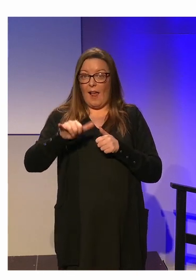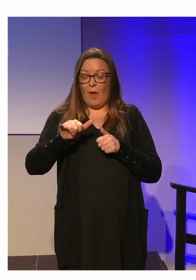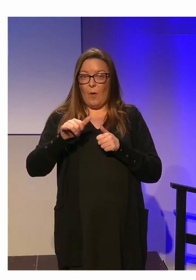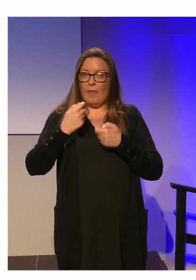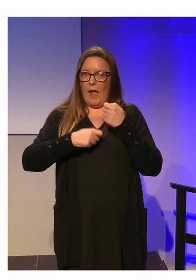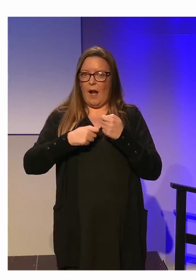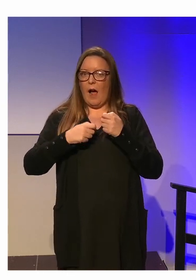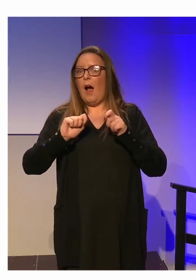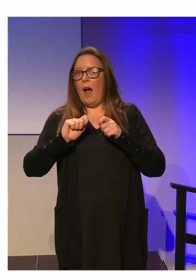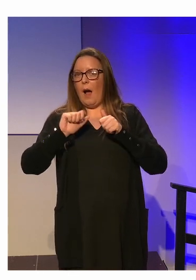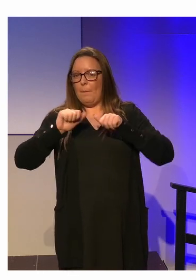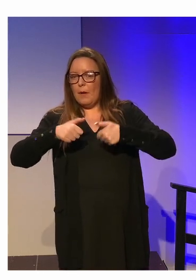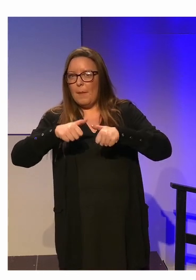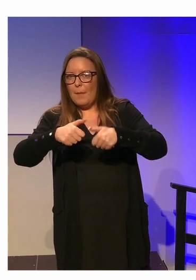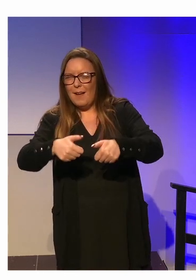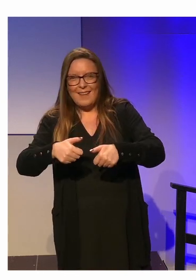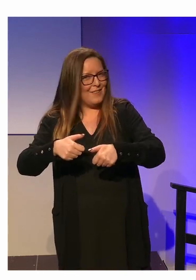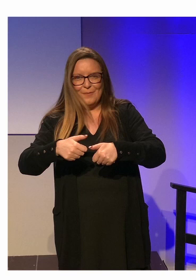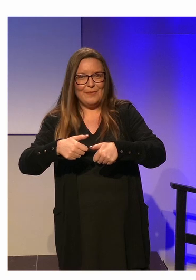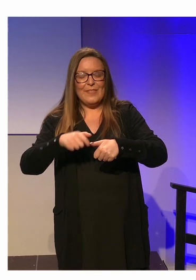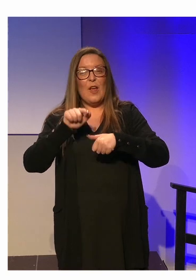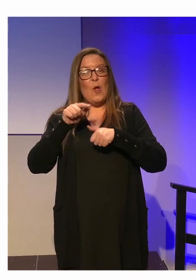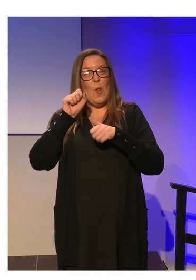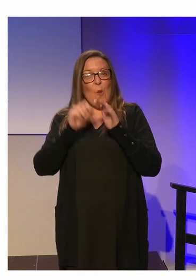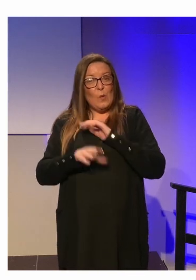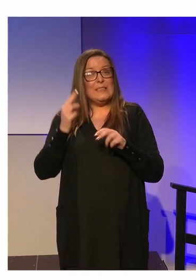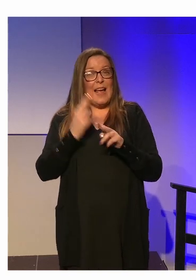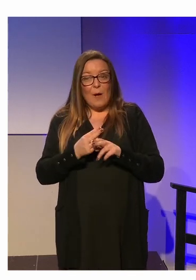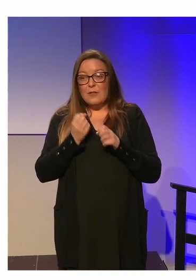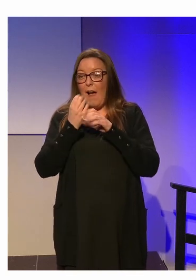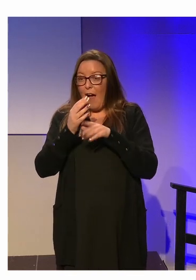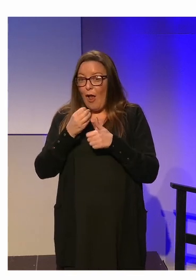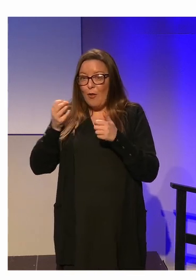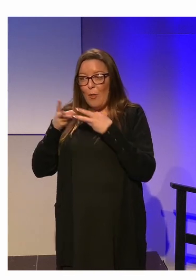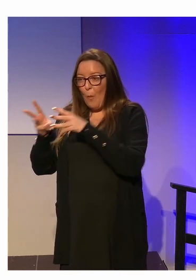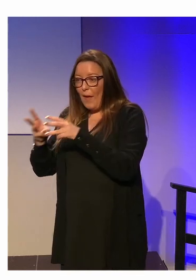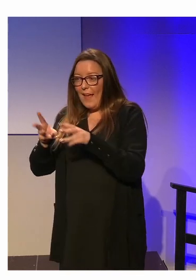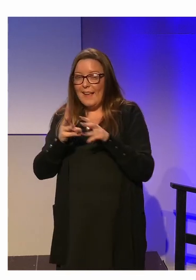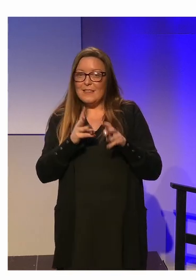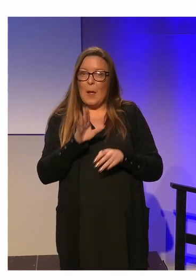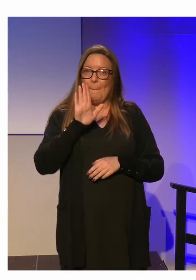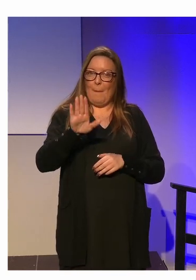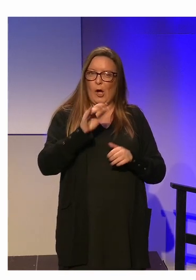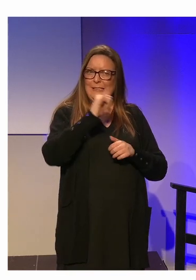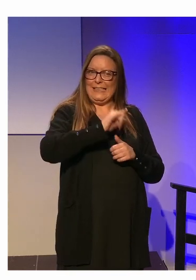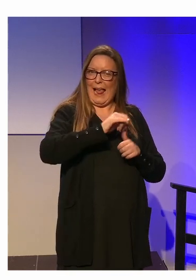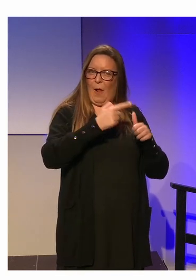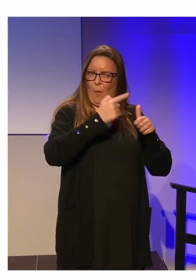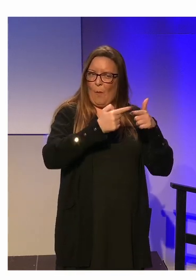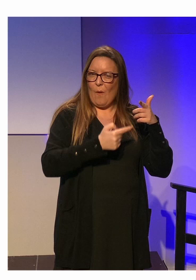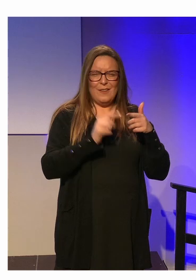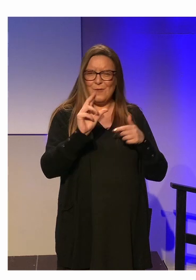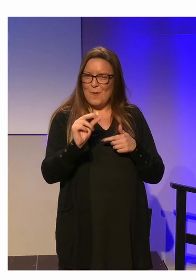steps. You would be losing out on all of the other potential ways that unique individuals have found